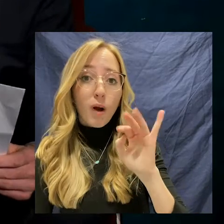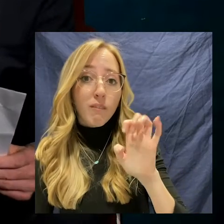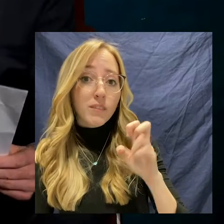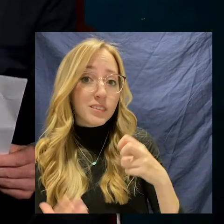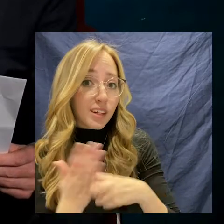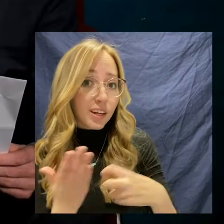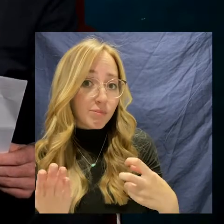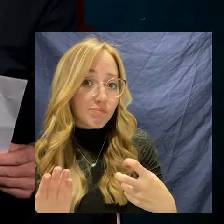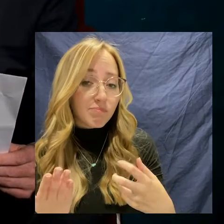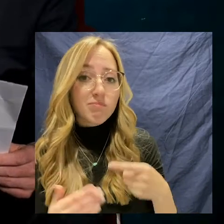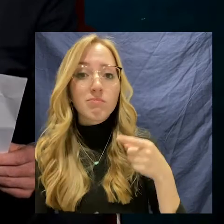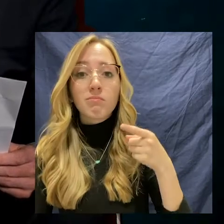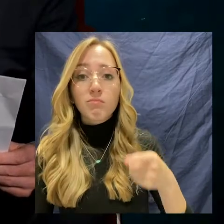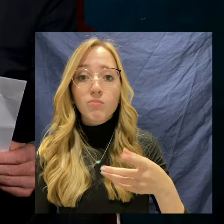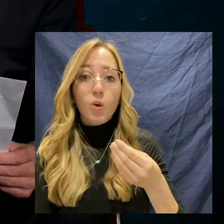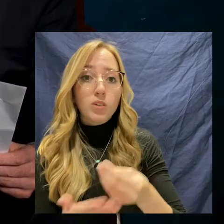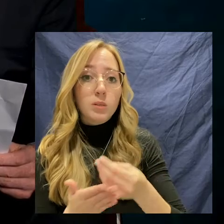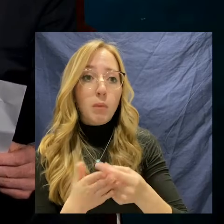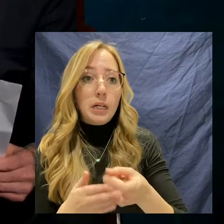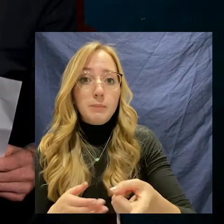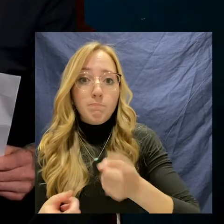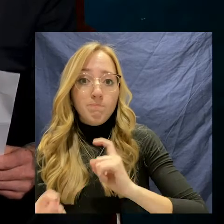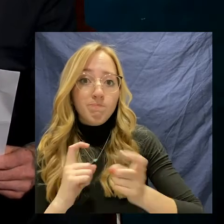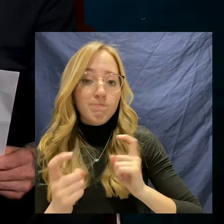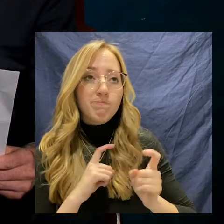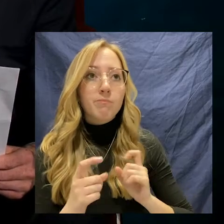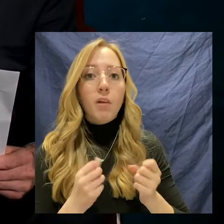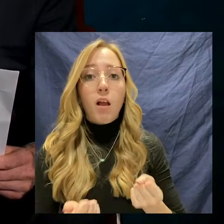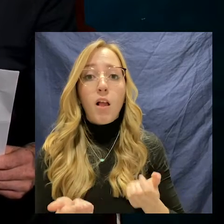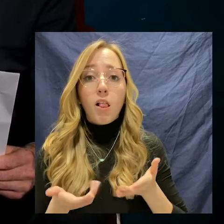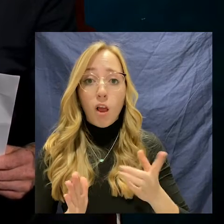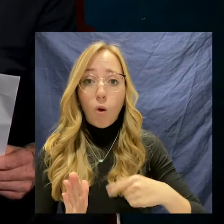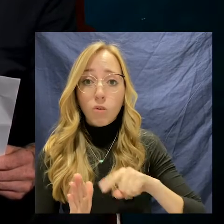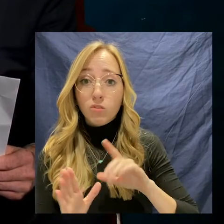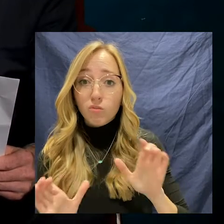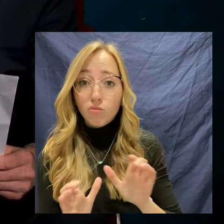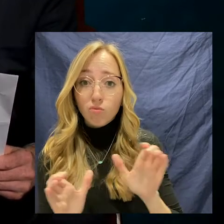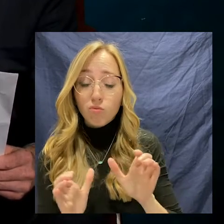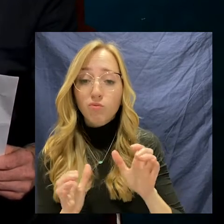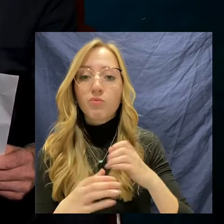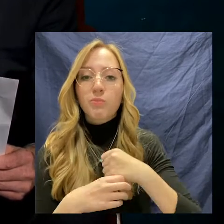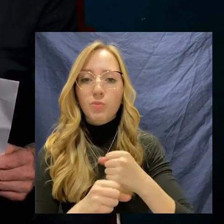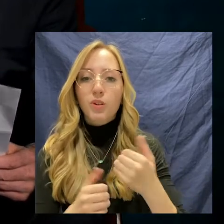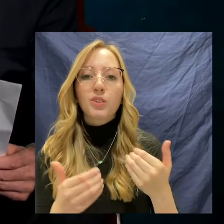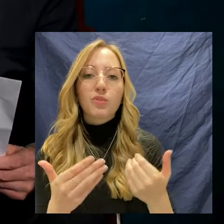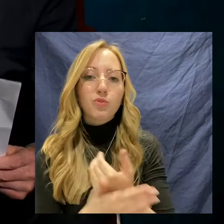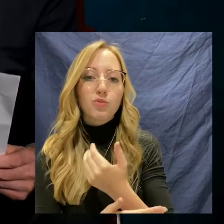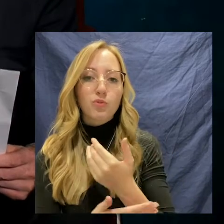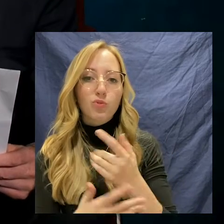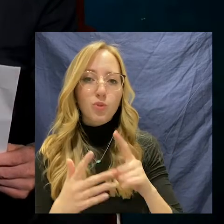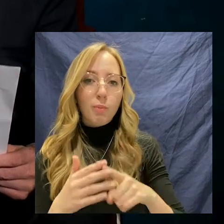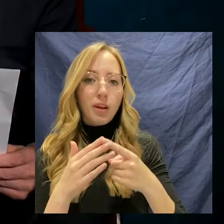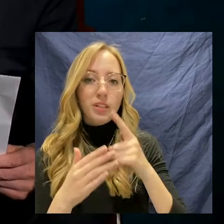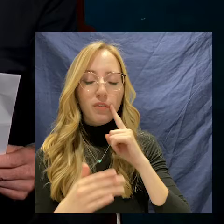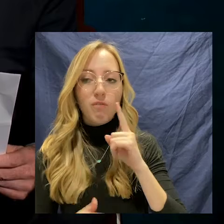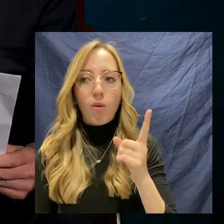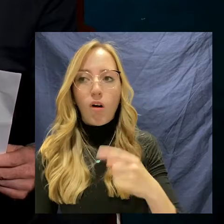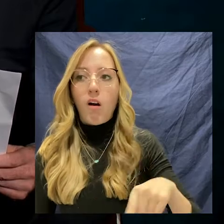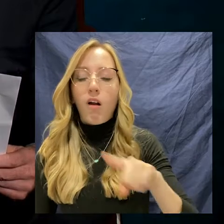those funds are vital to allowing Vera House to create new beginnings for members of our community and